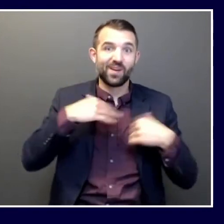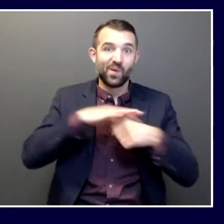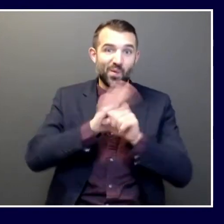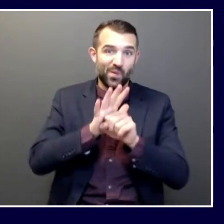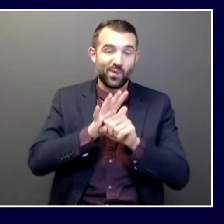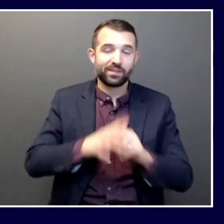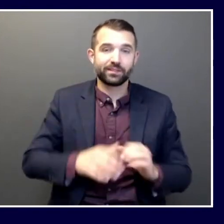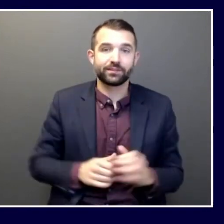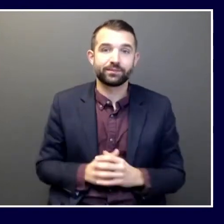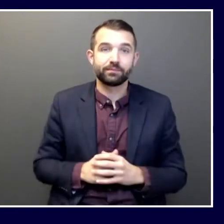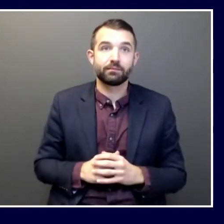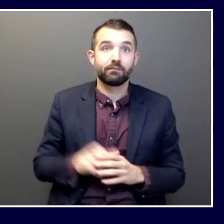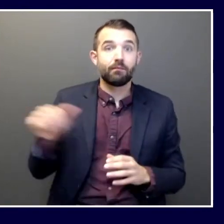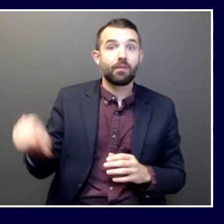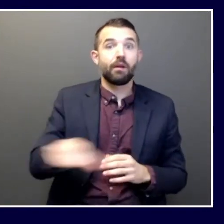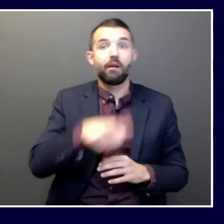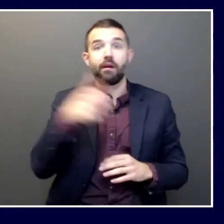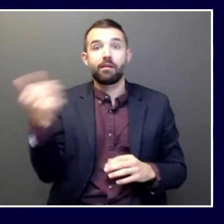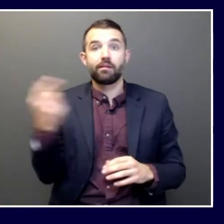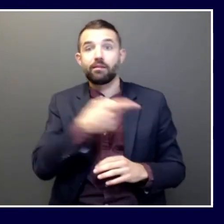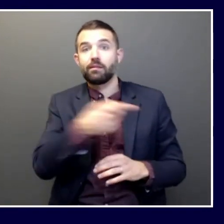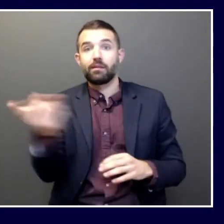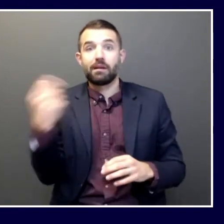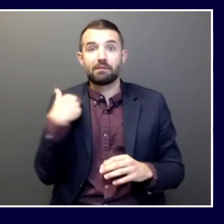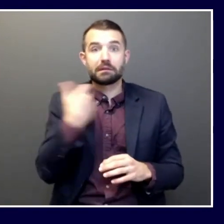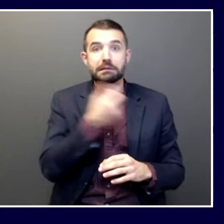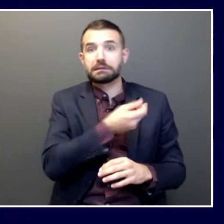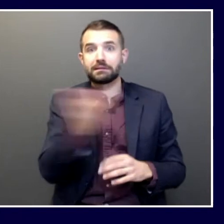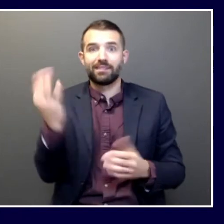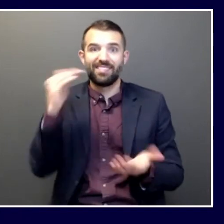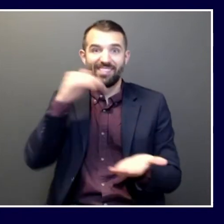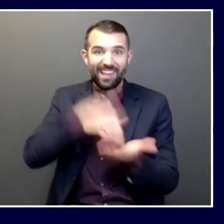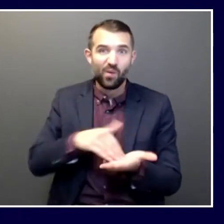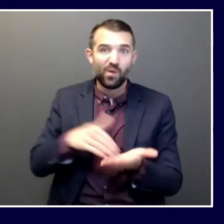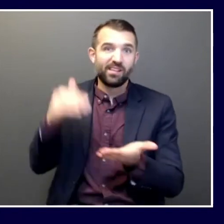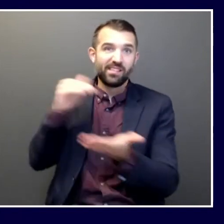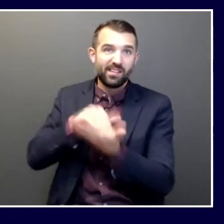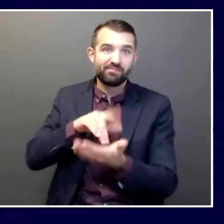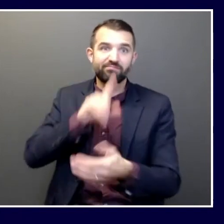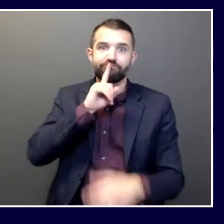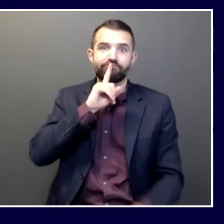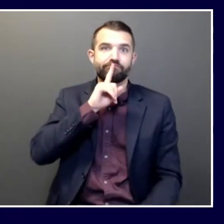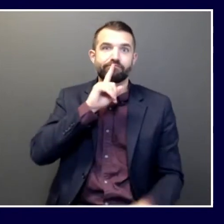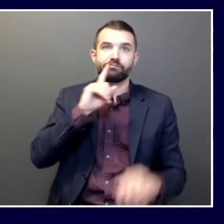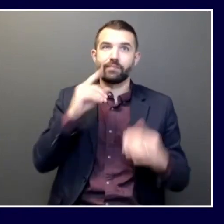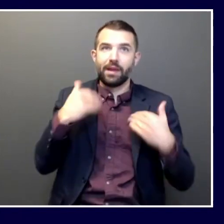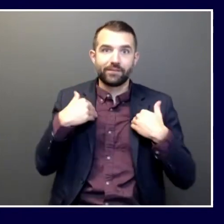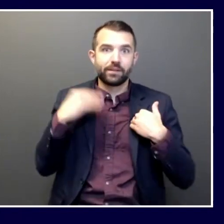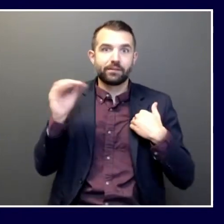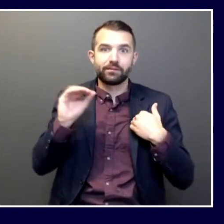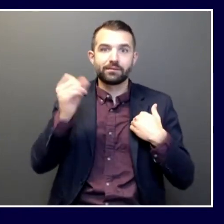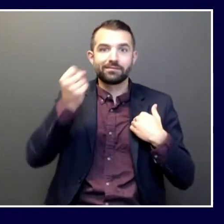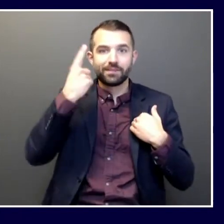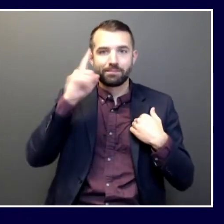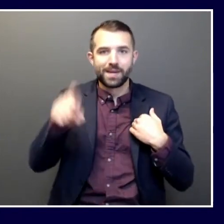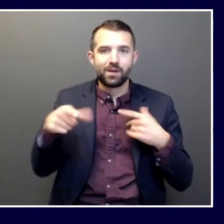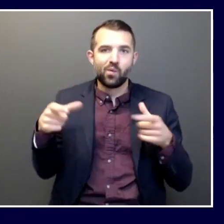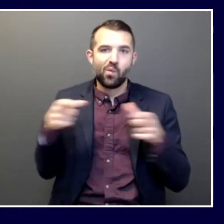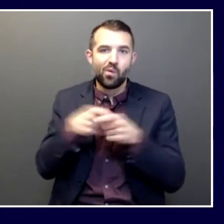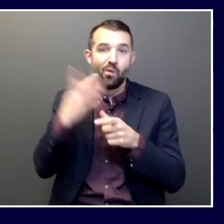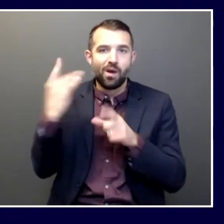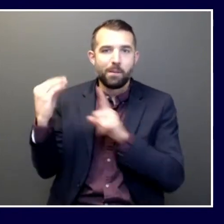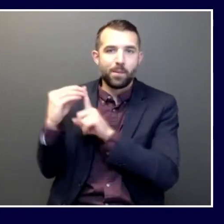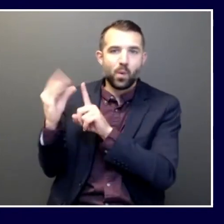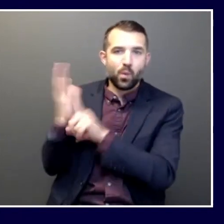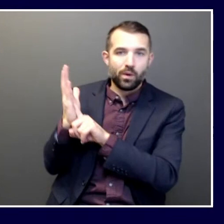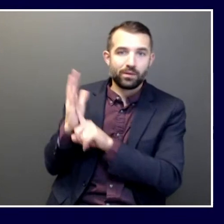off the job due to the requirement of quarantine. This pandemic has strained our workforce, led to early retirements, and